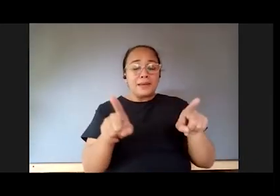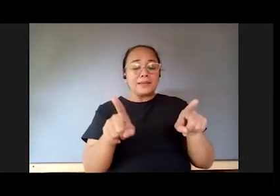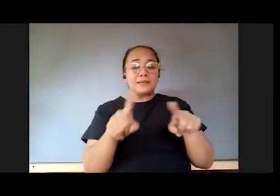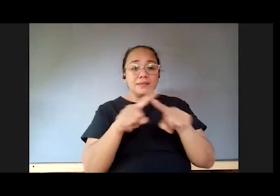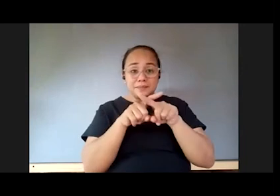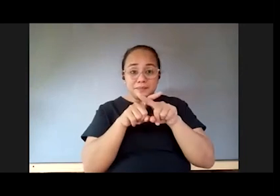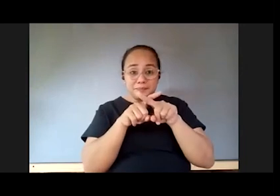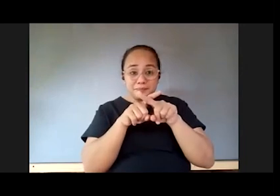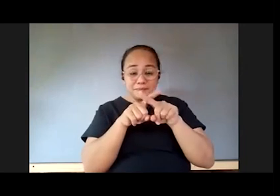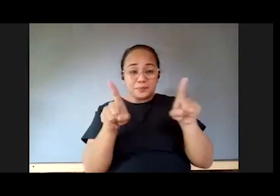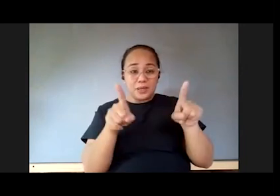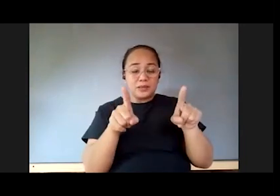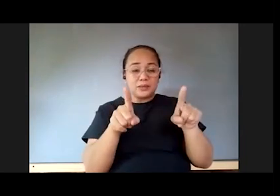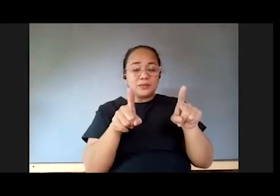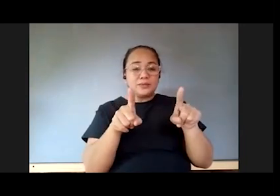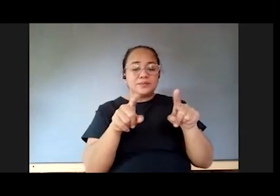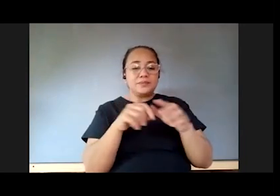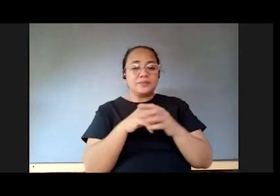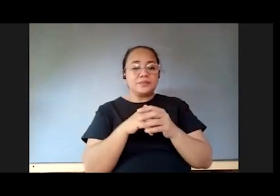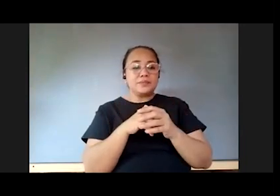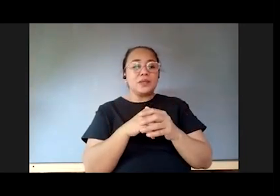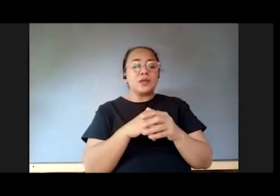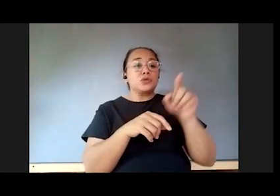you children, how many?